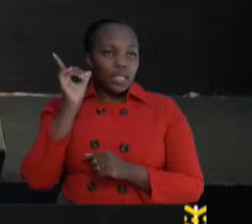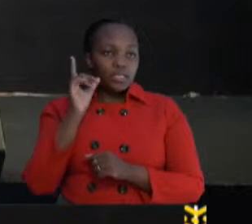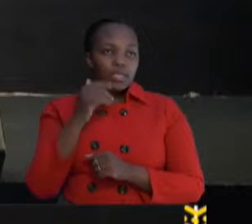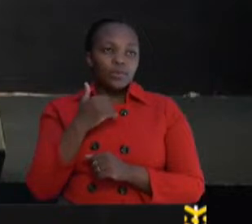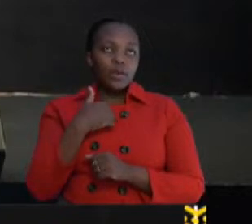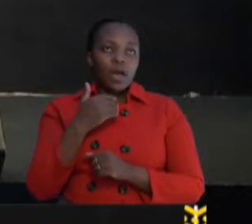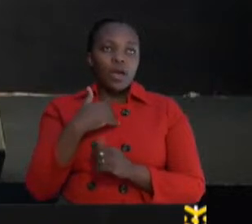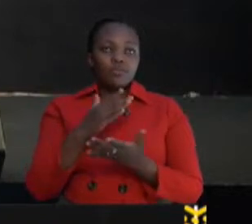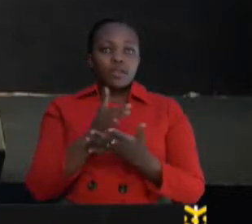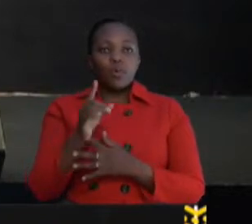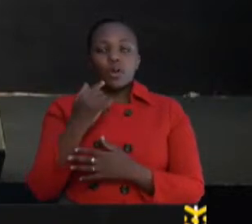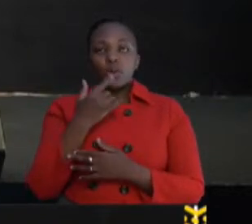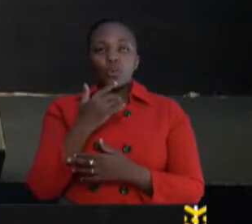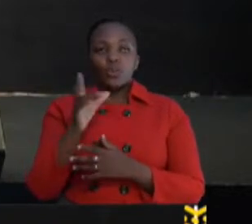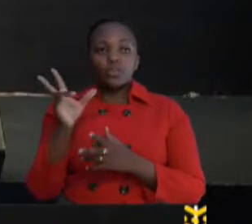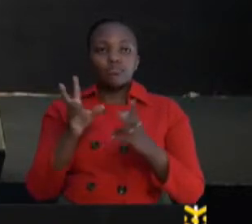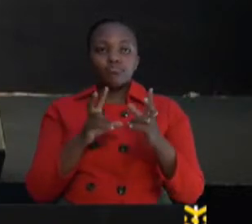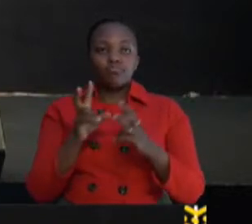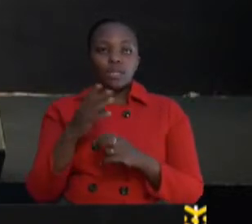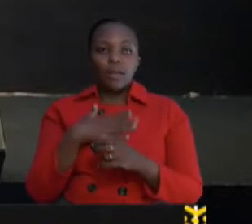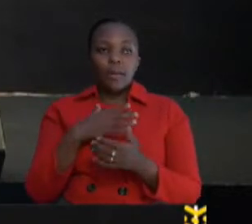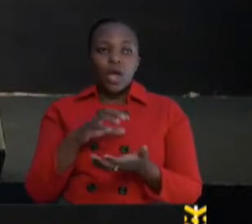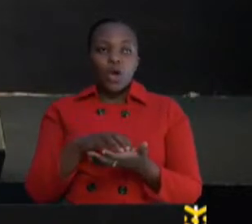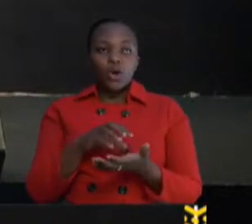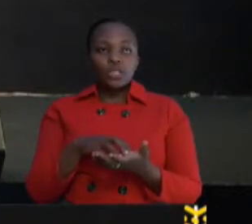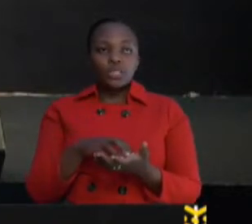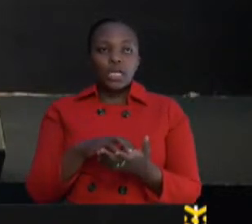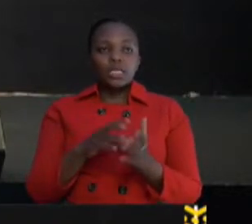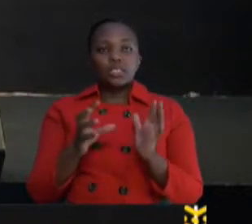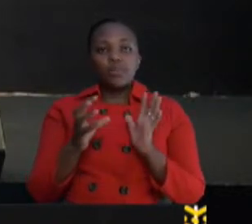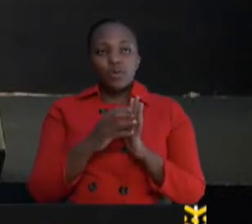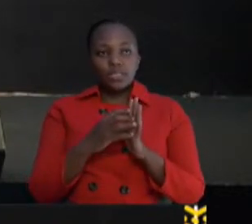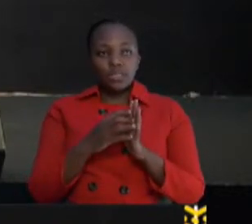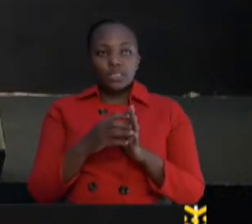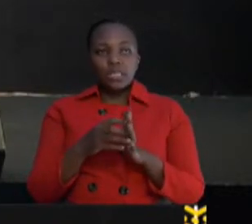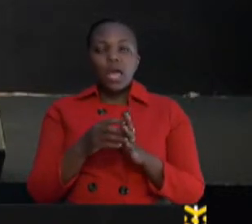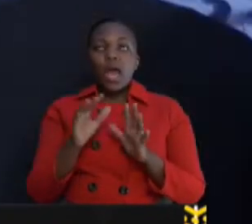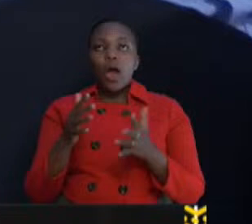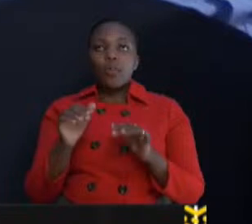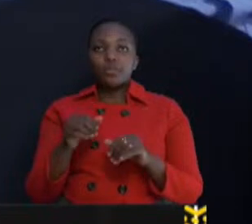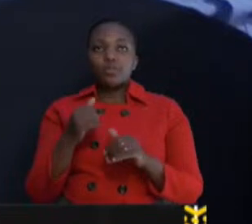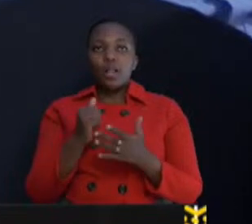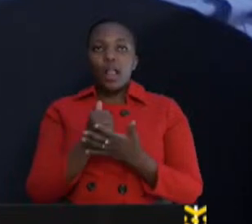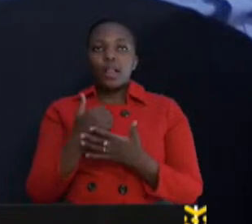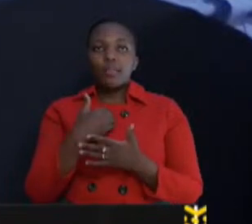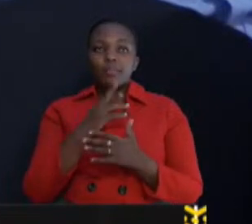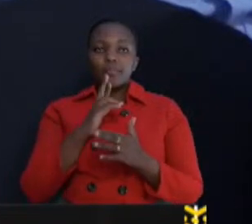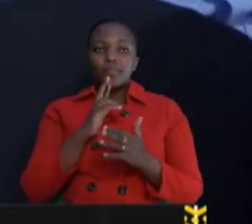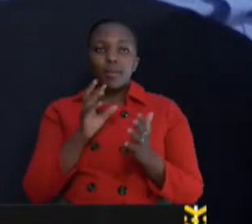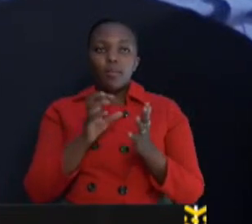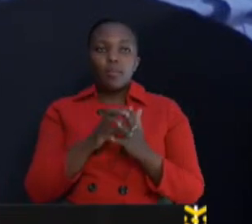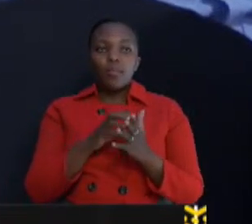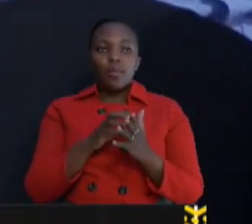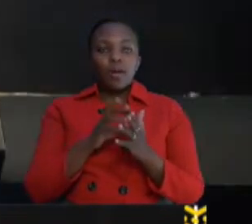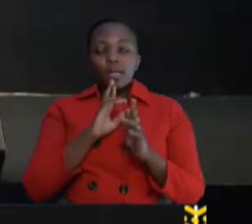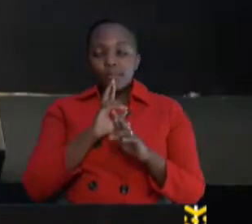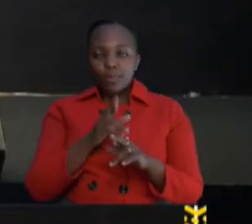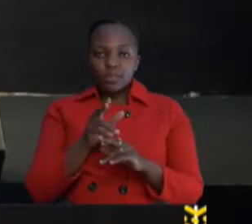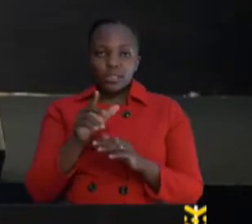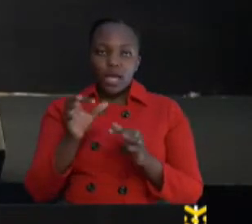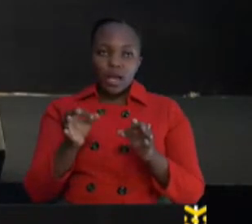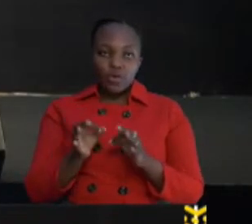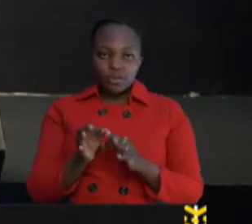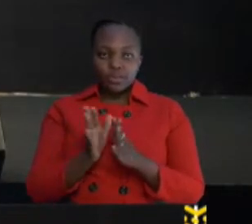is taking my content and is posting. How will you help me report this account? So within the app,